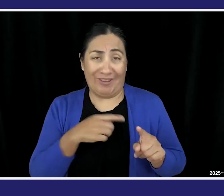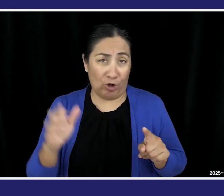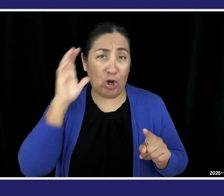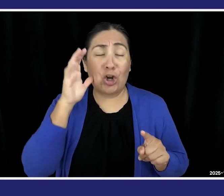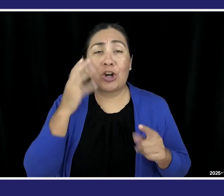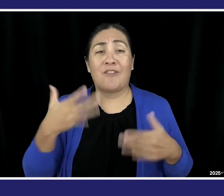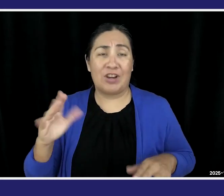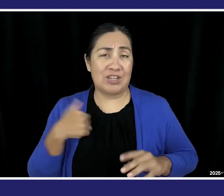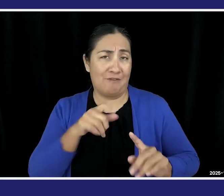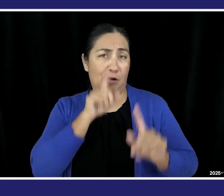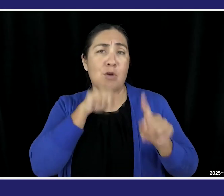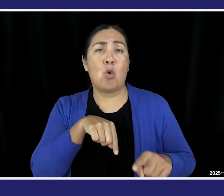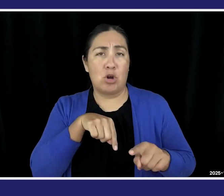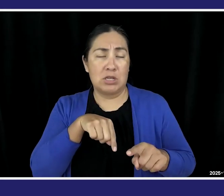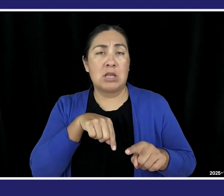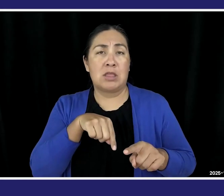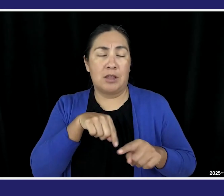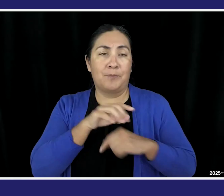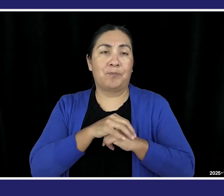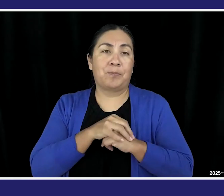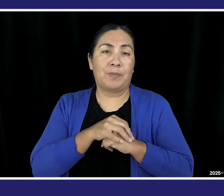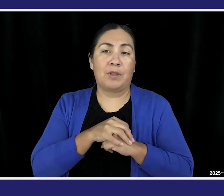ahorra mucho dinero el Estado